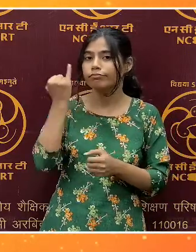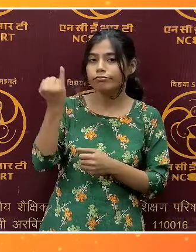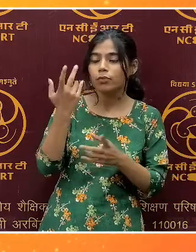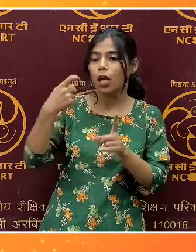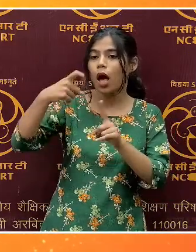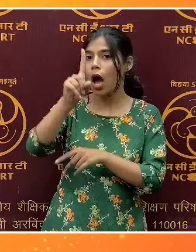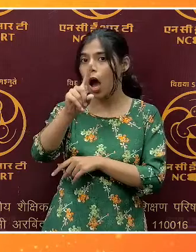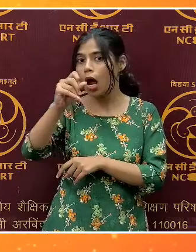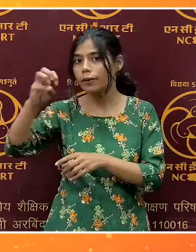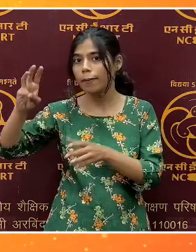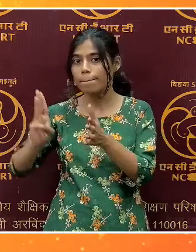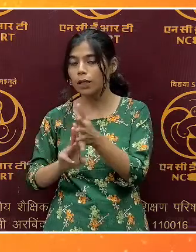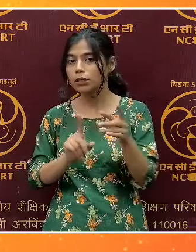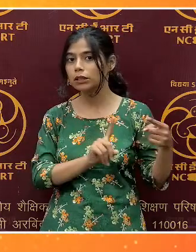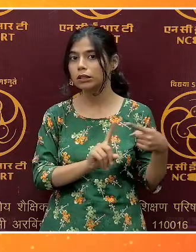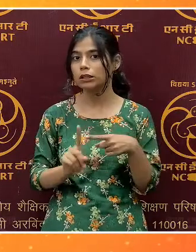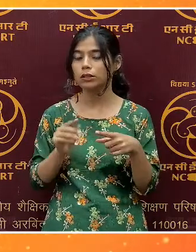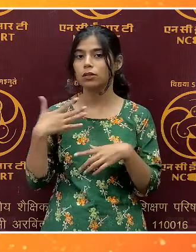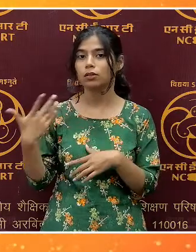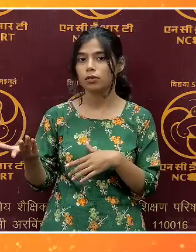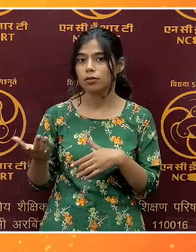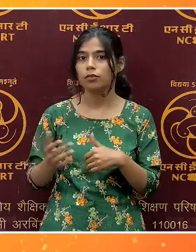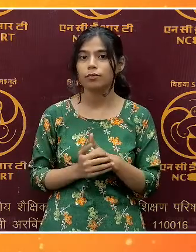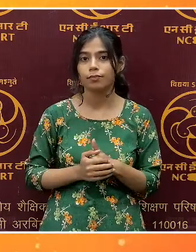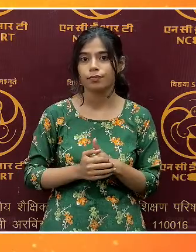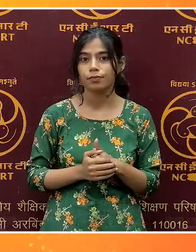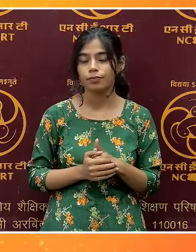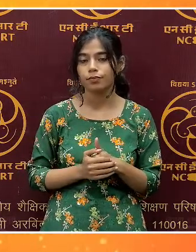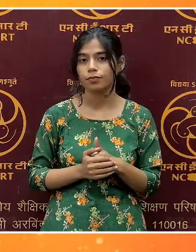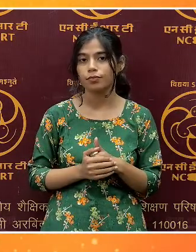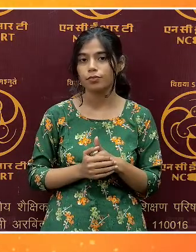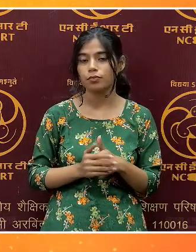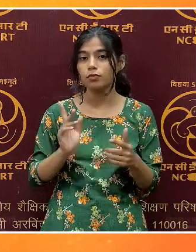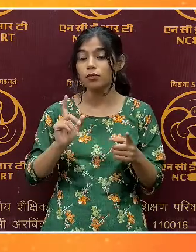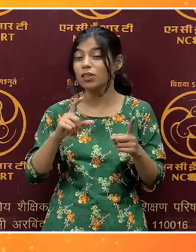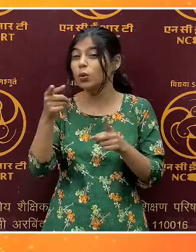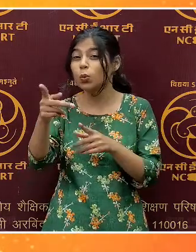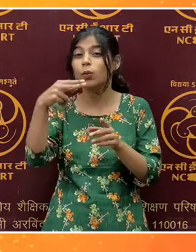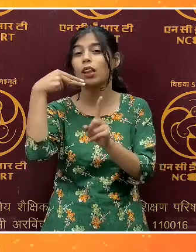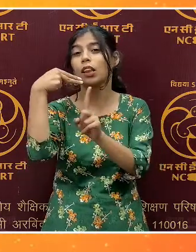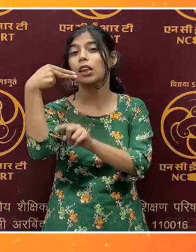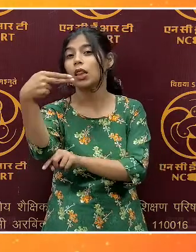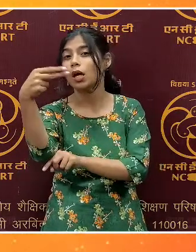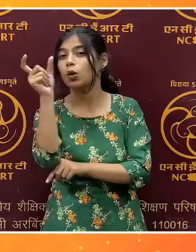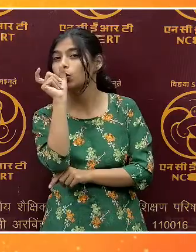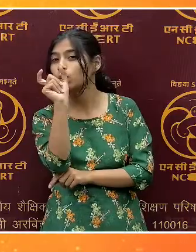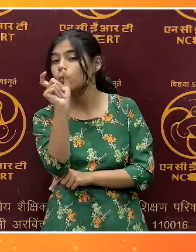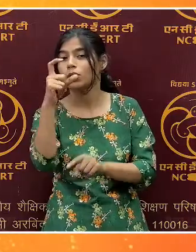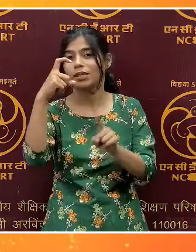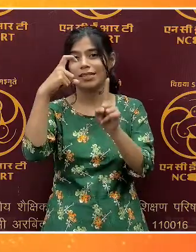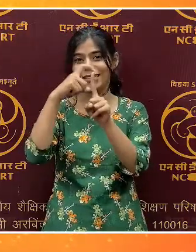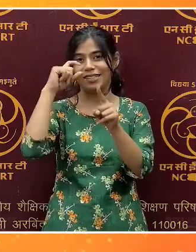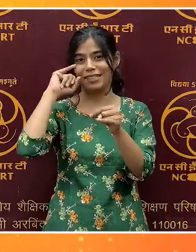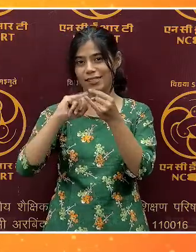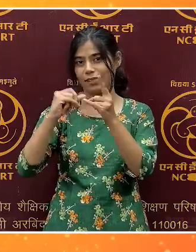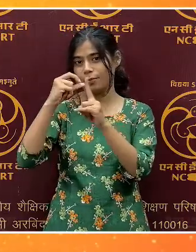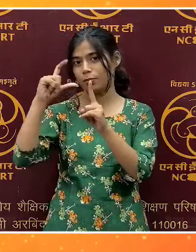meter east becomes a vector and we call it a displacement. So, if we do not give the direction, it is